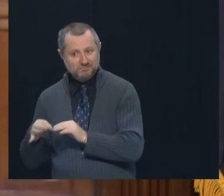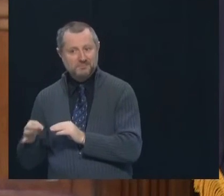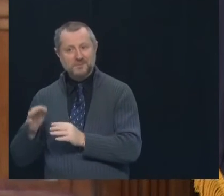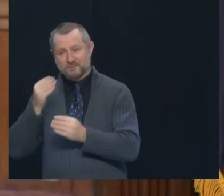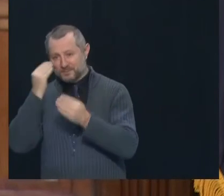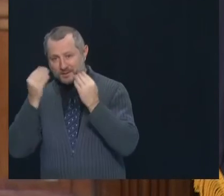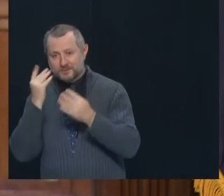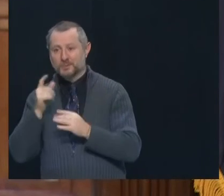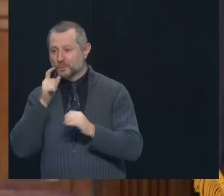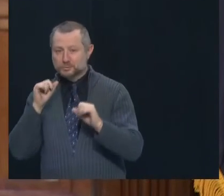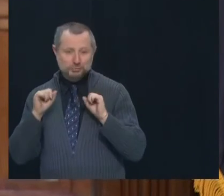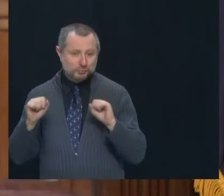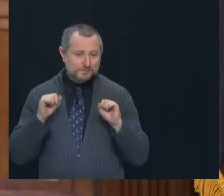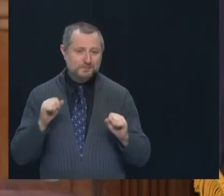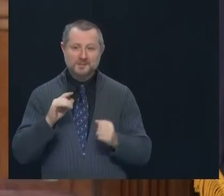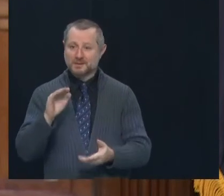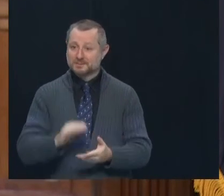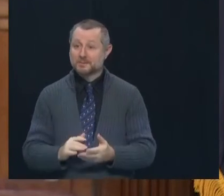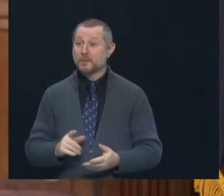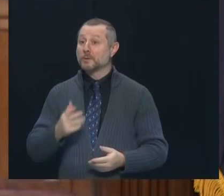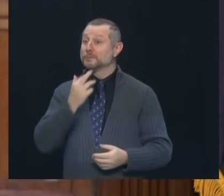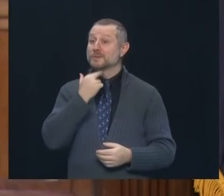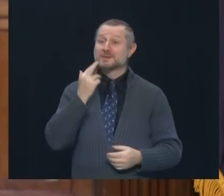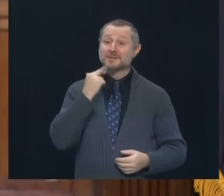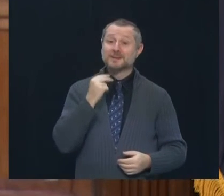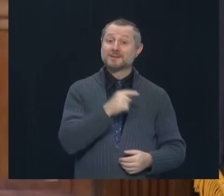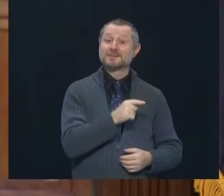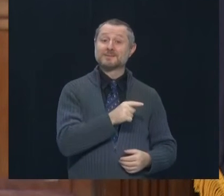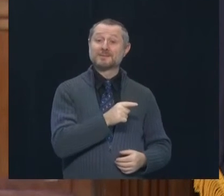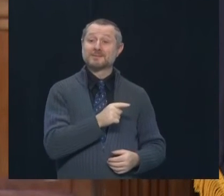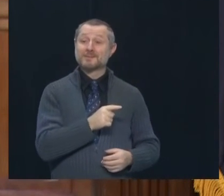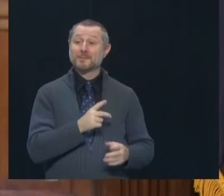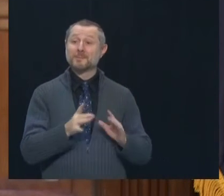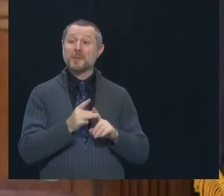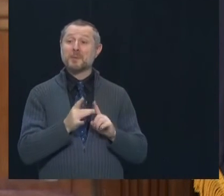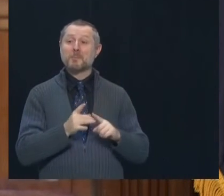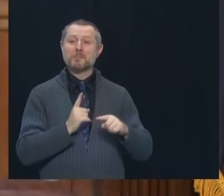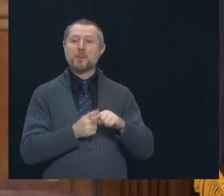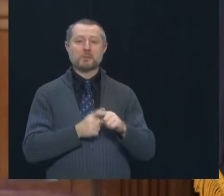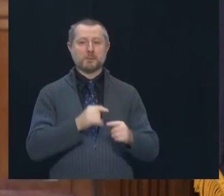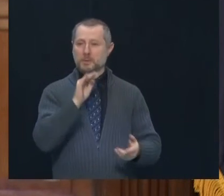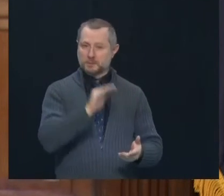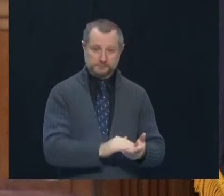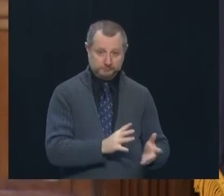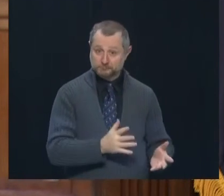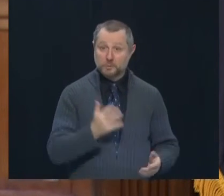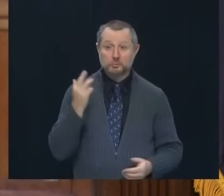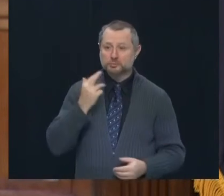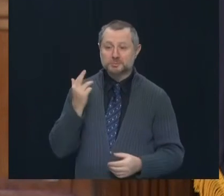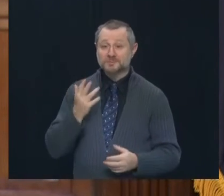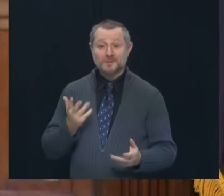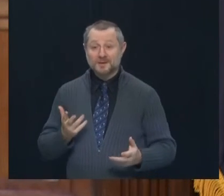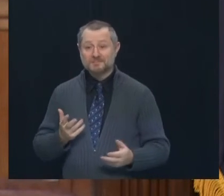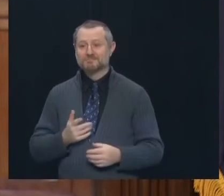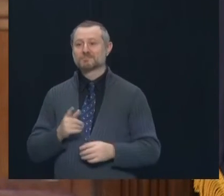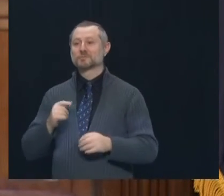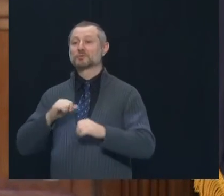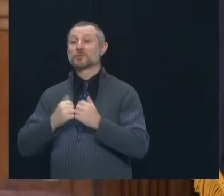net reduction in restaurants, large gatherings, because the social behavior has